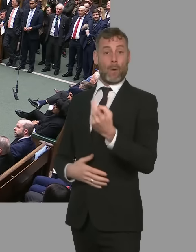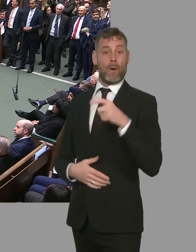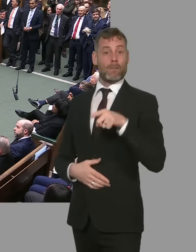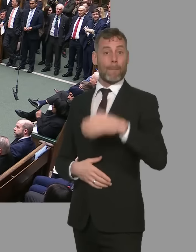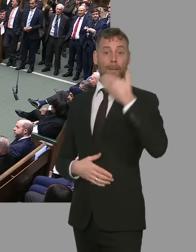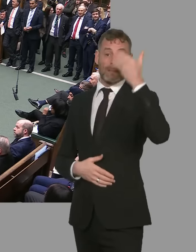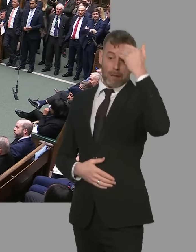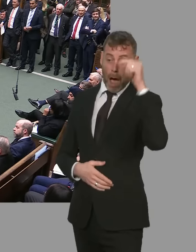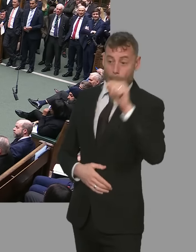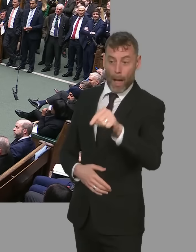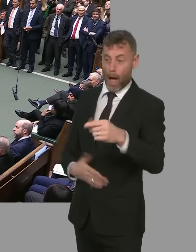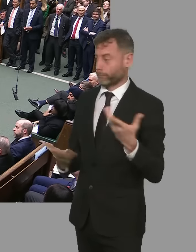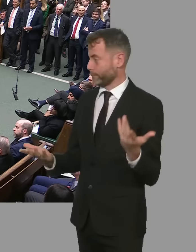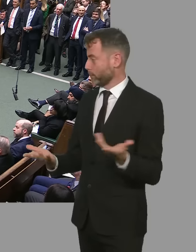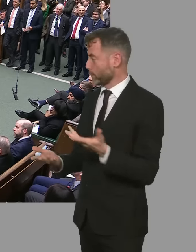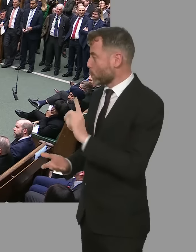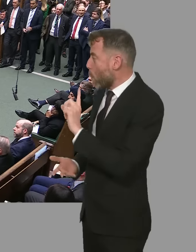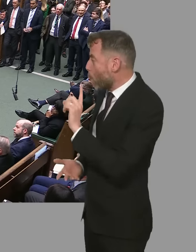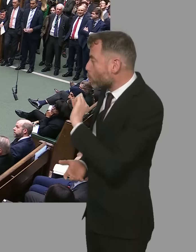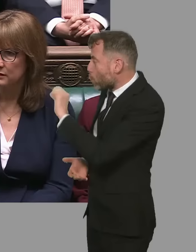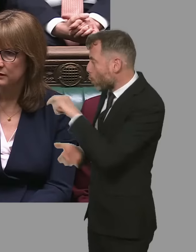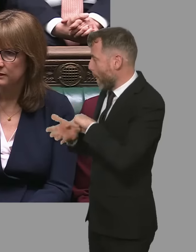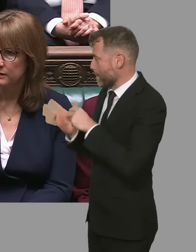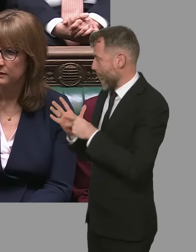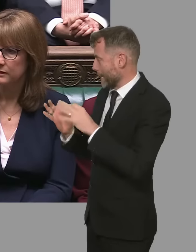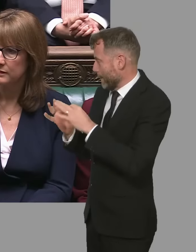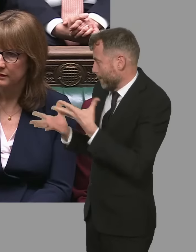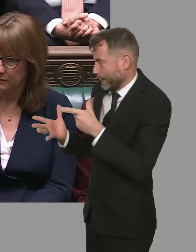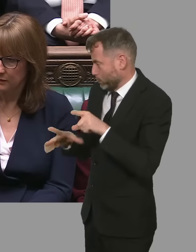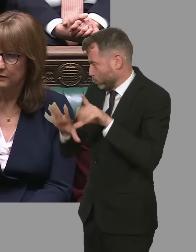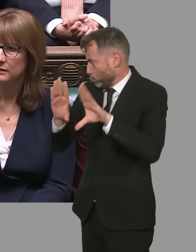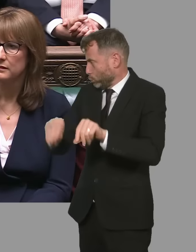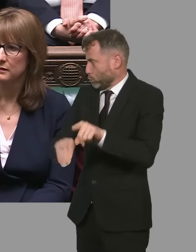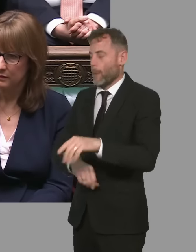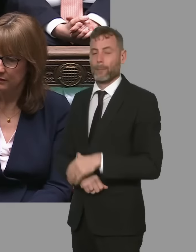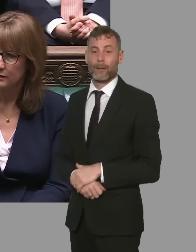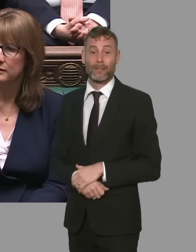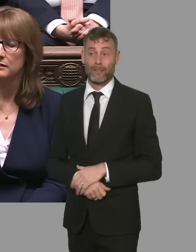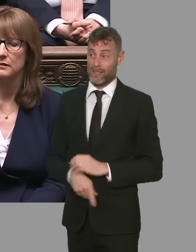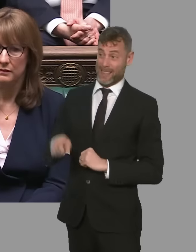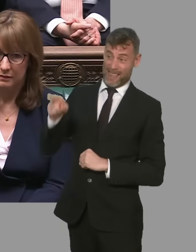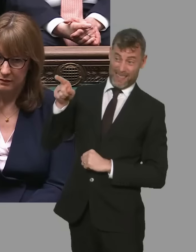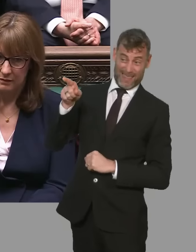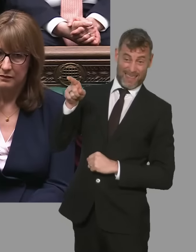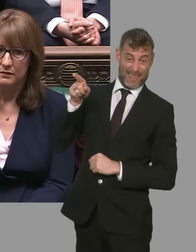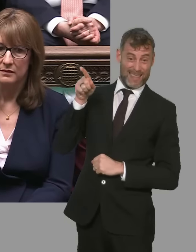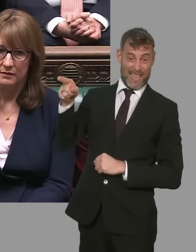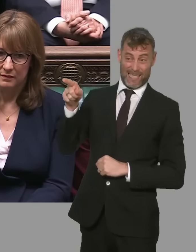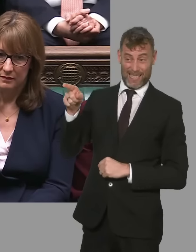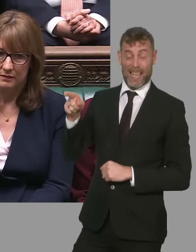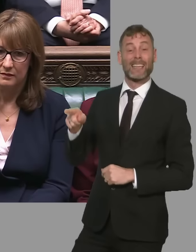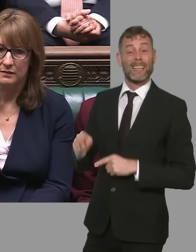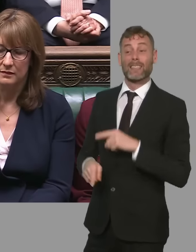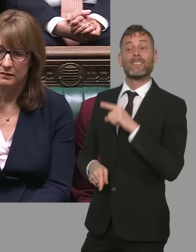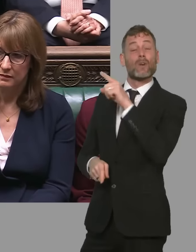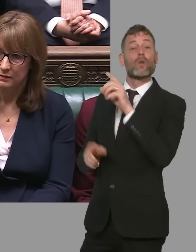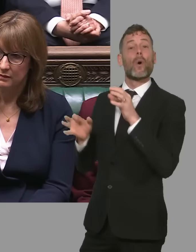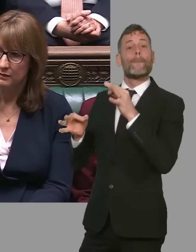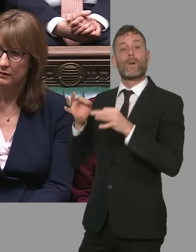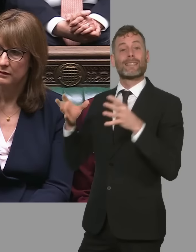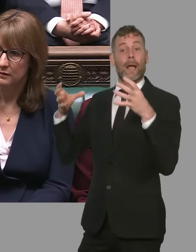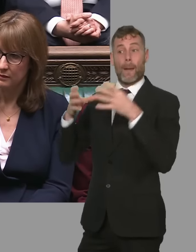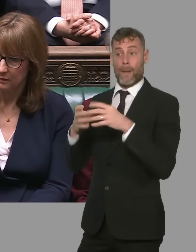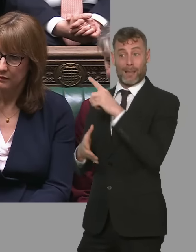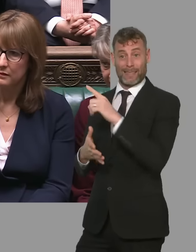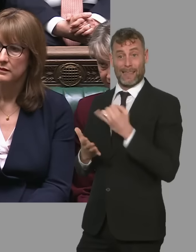this is from the man and the party that voted against giving law enforcement counter-terrorism-style powers to tackle it. So he wants the grievance,